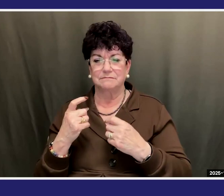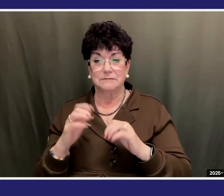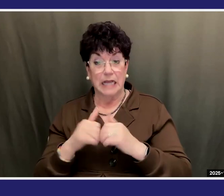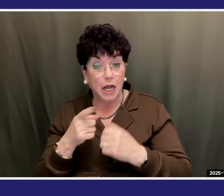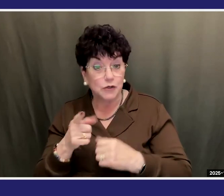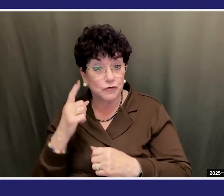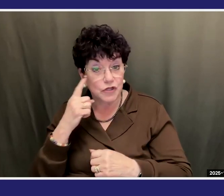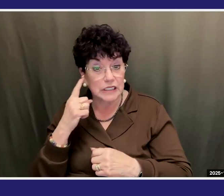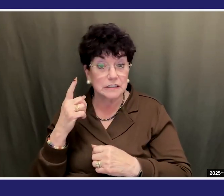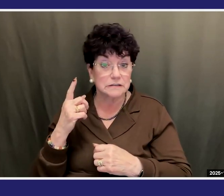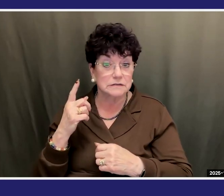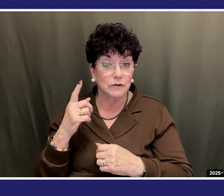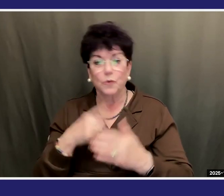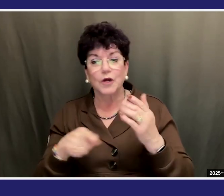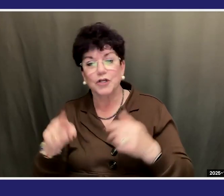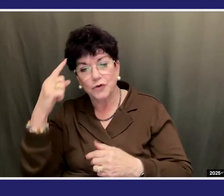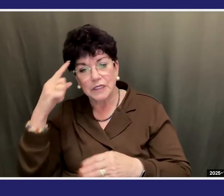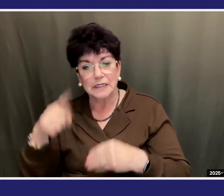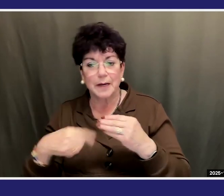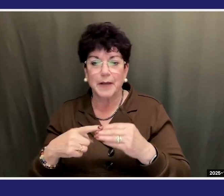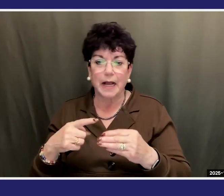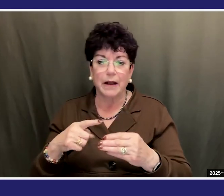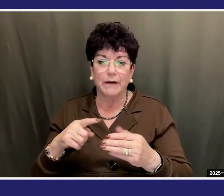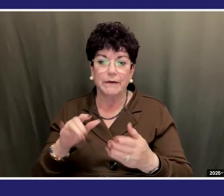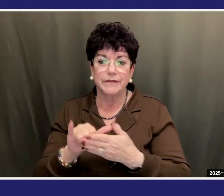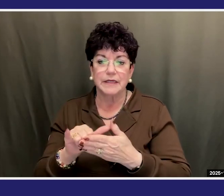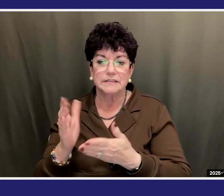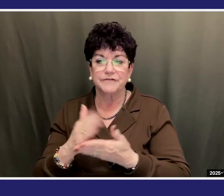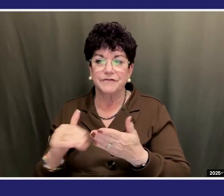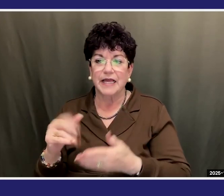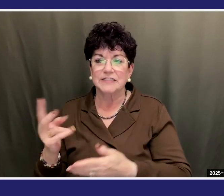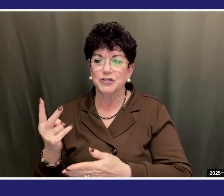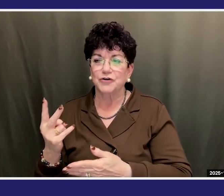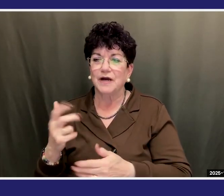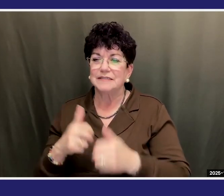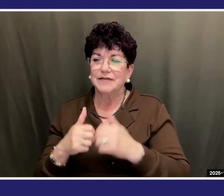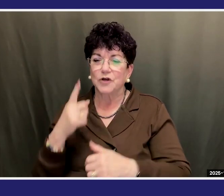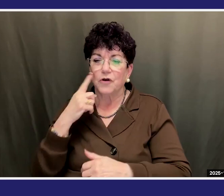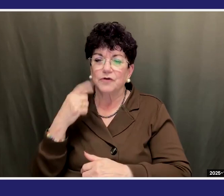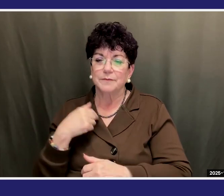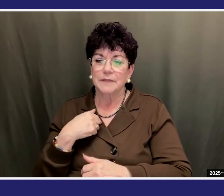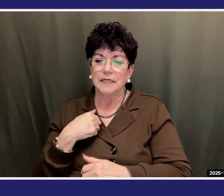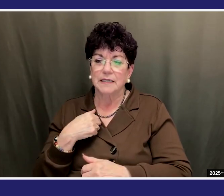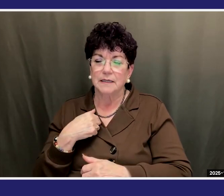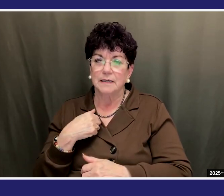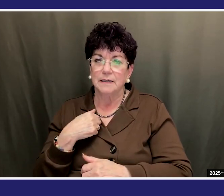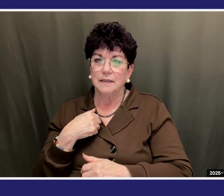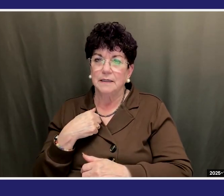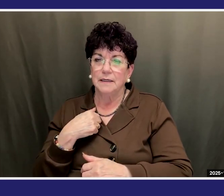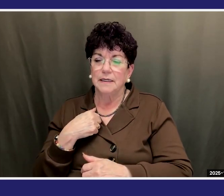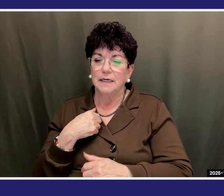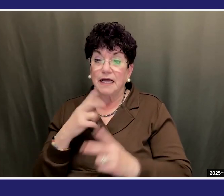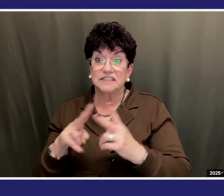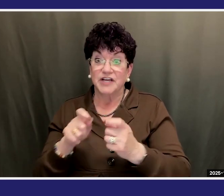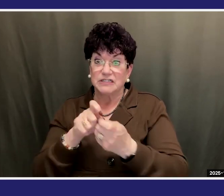think, about this part phase 2? And it's hard for me because it is very